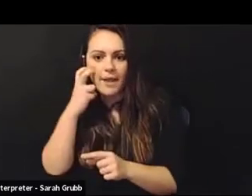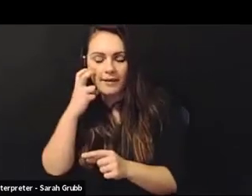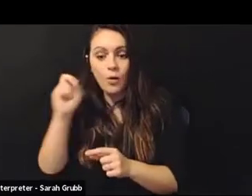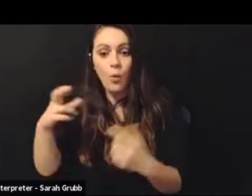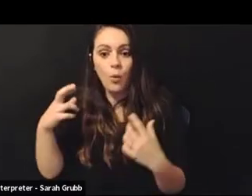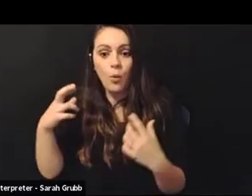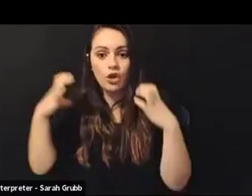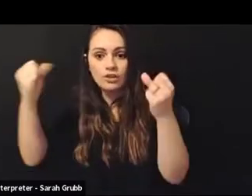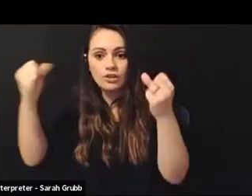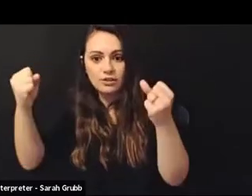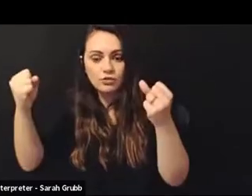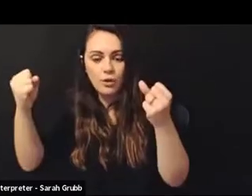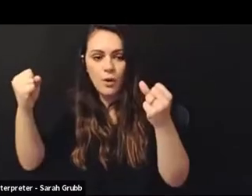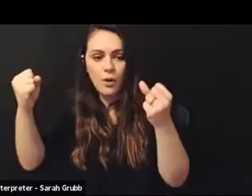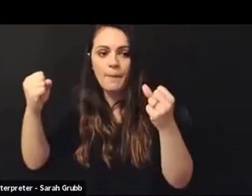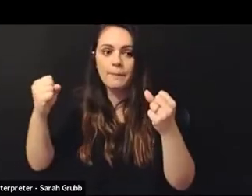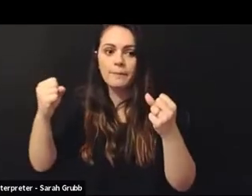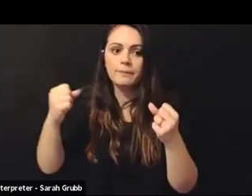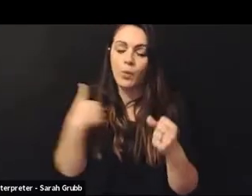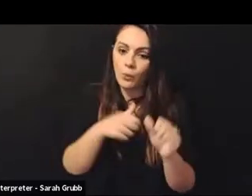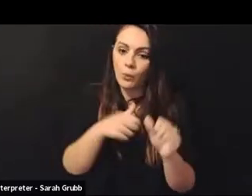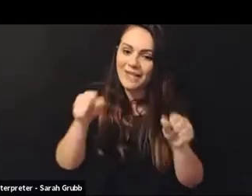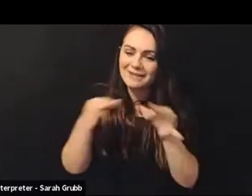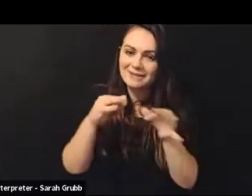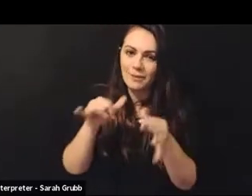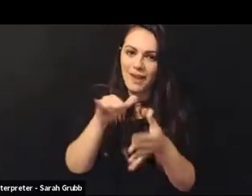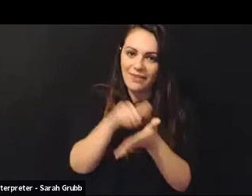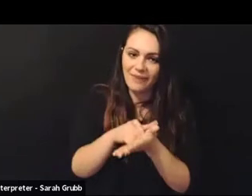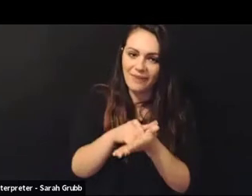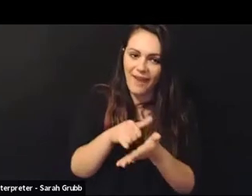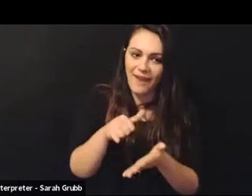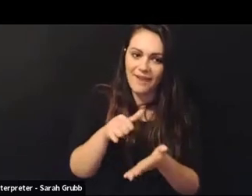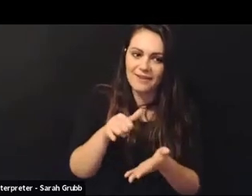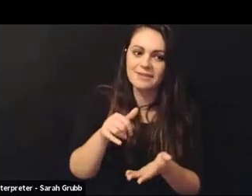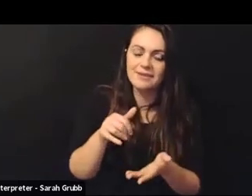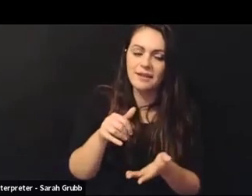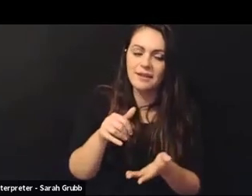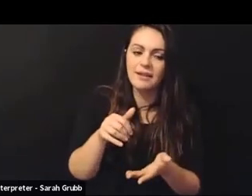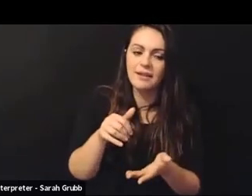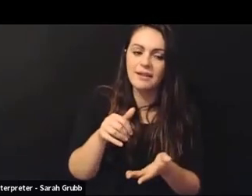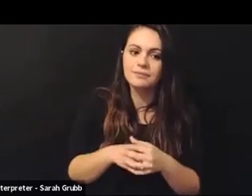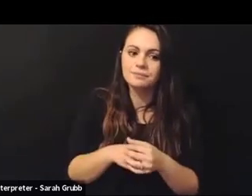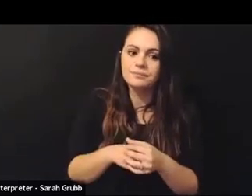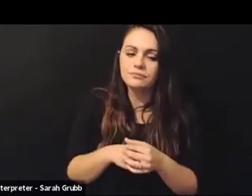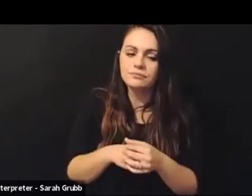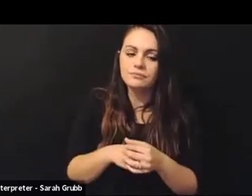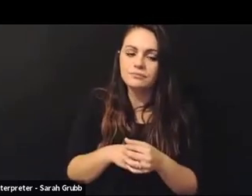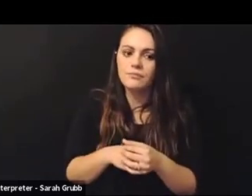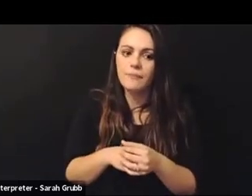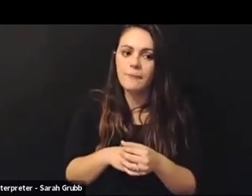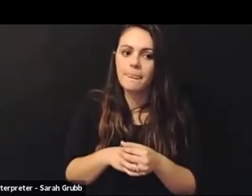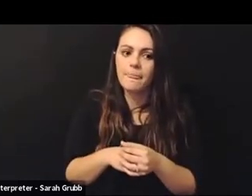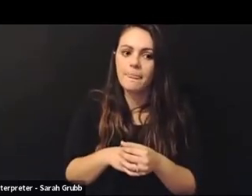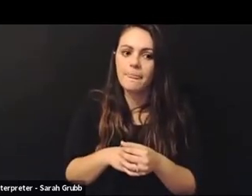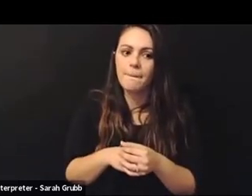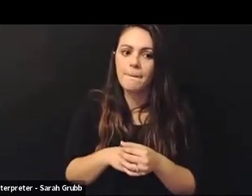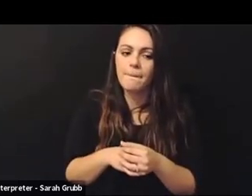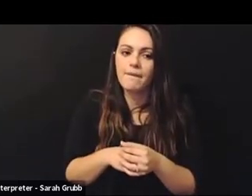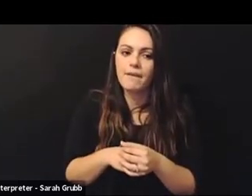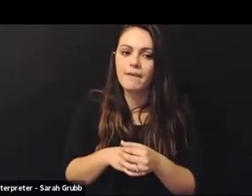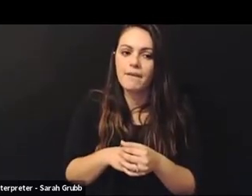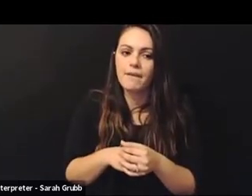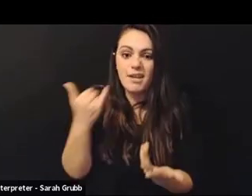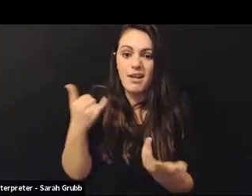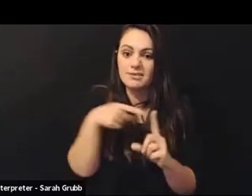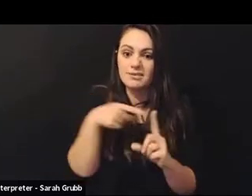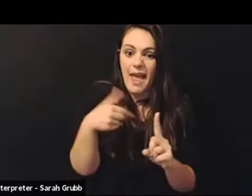be explained by the fact that they have issues with vision and hearing. It doesn't have to do